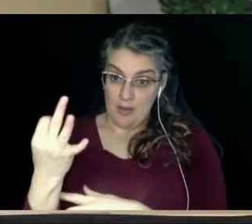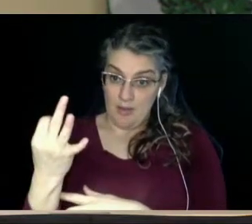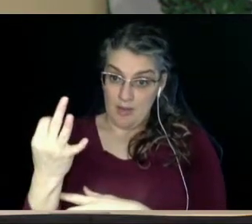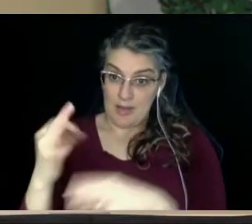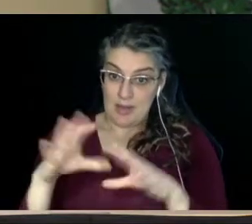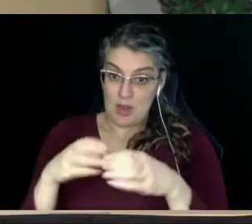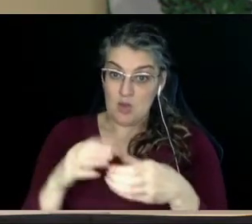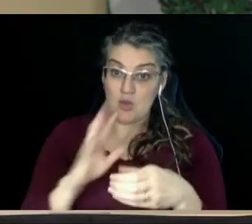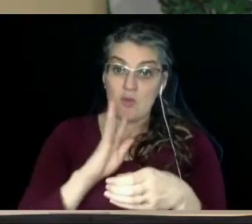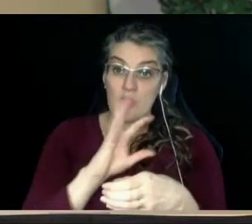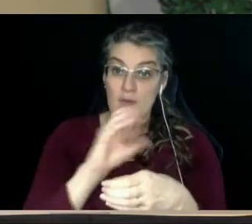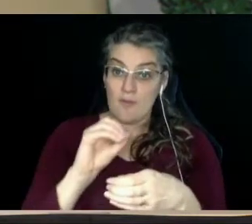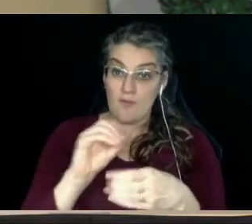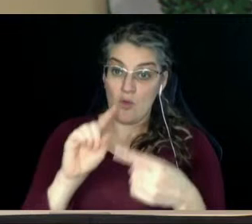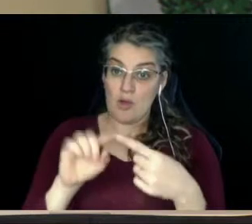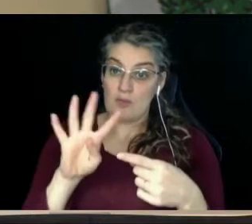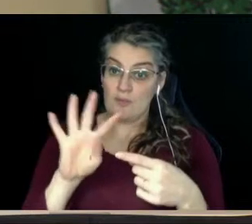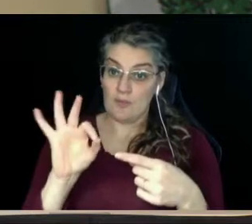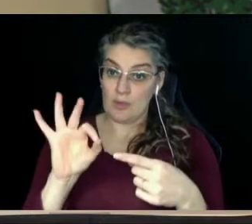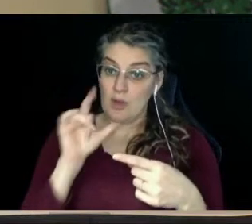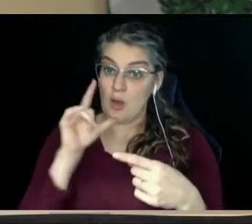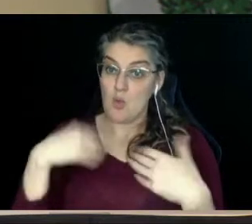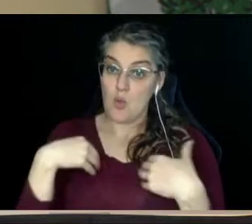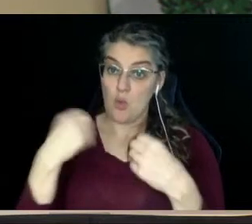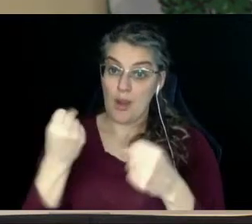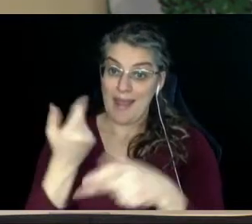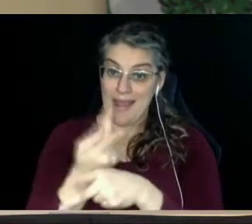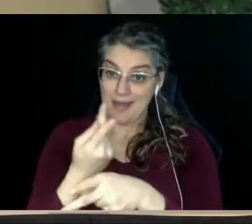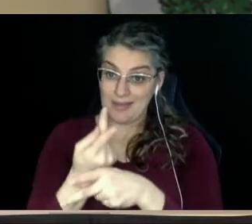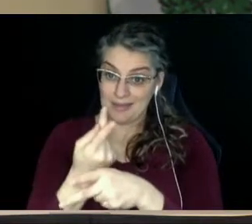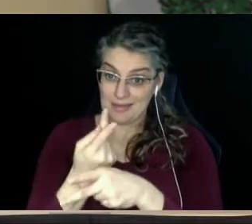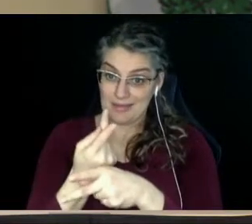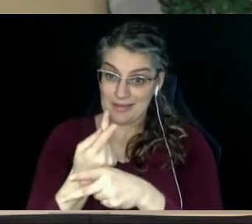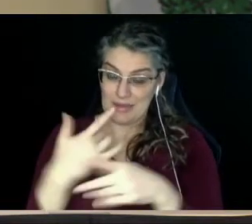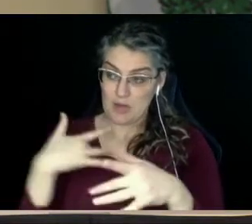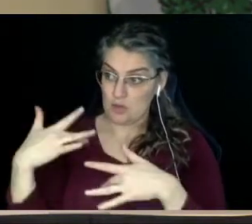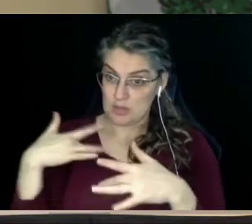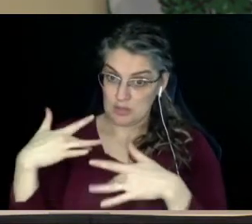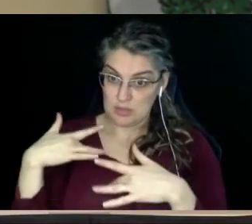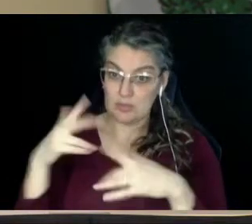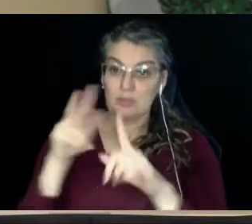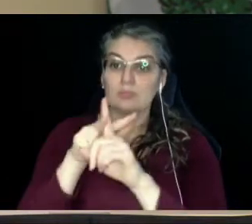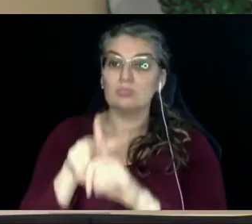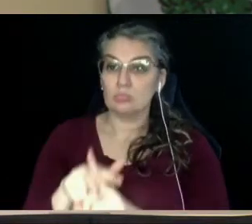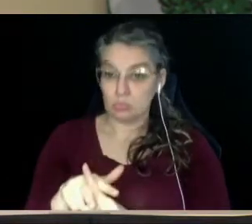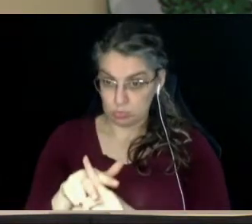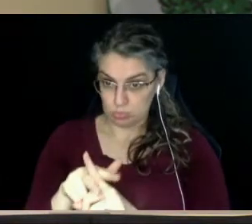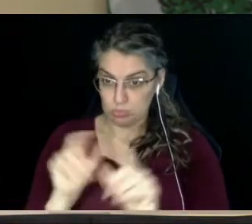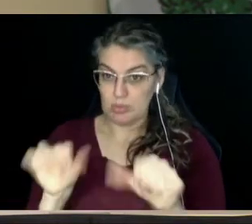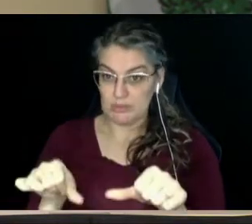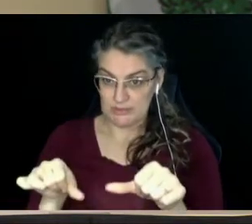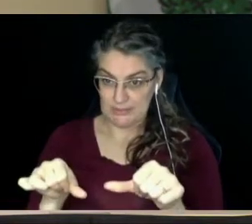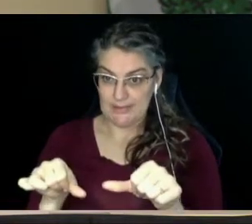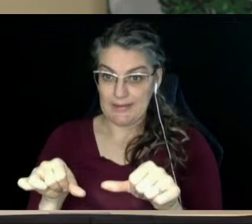with underlying medical conditions and any household members will be able to start booking their appointments as well.